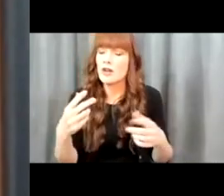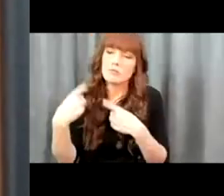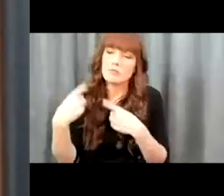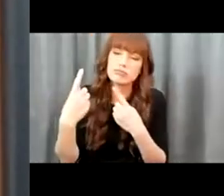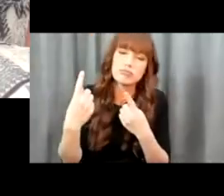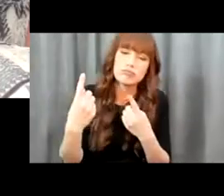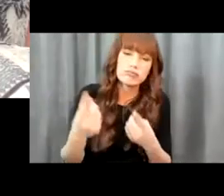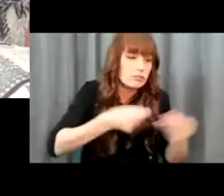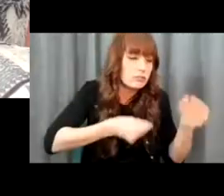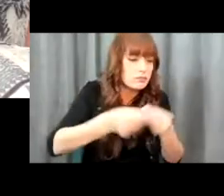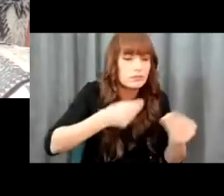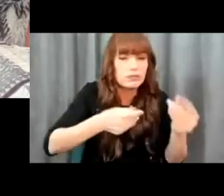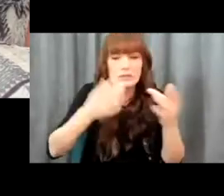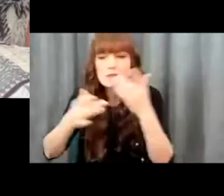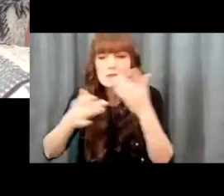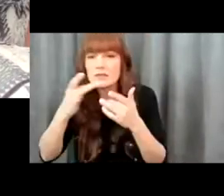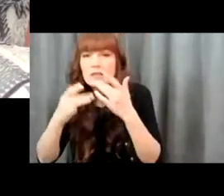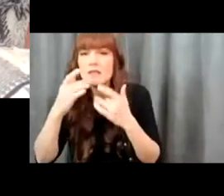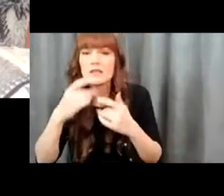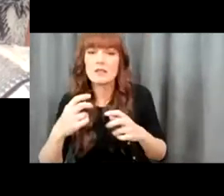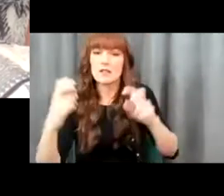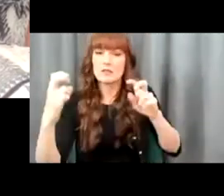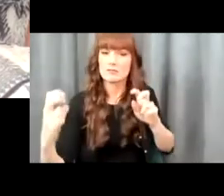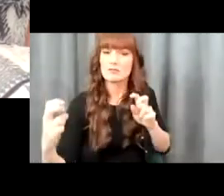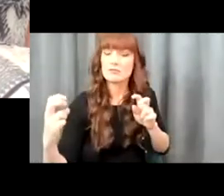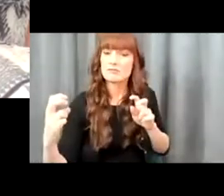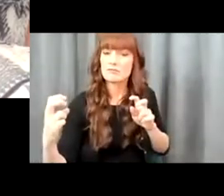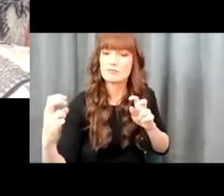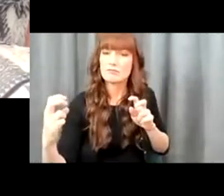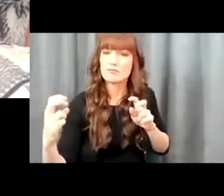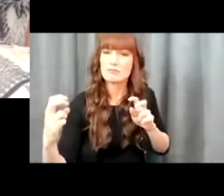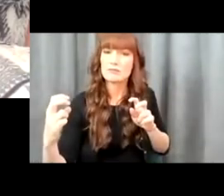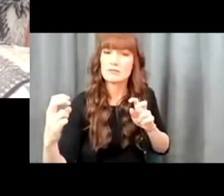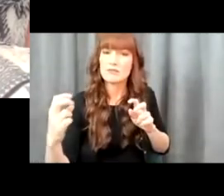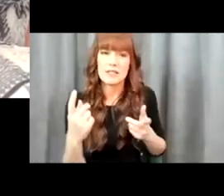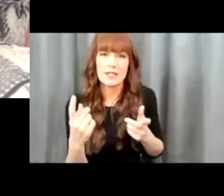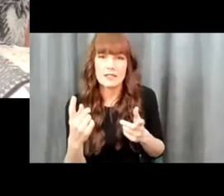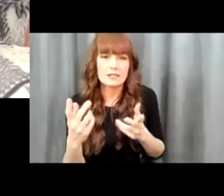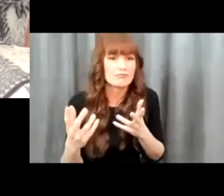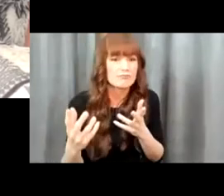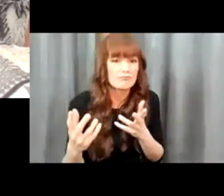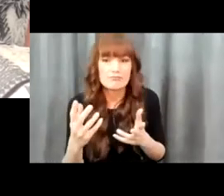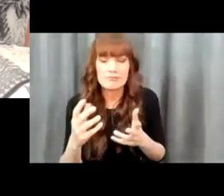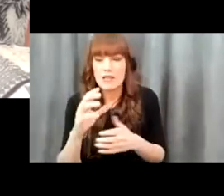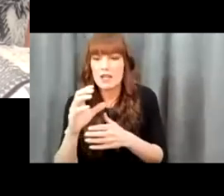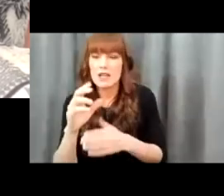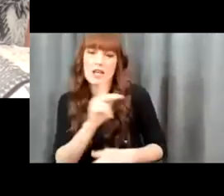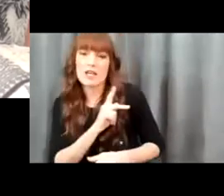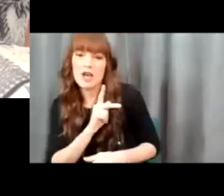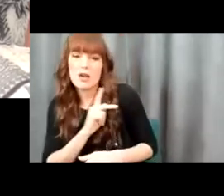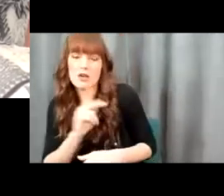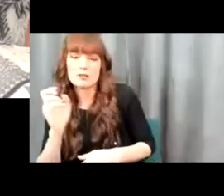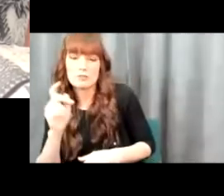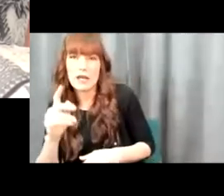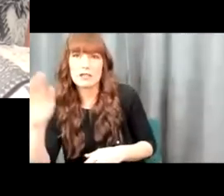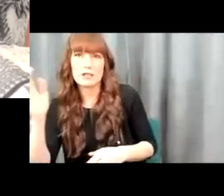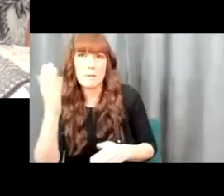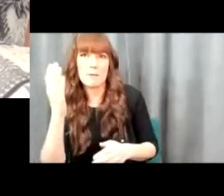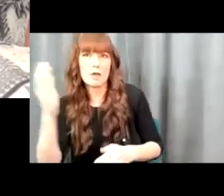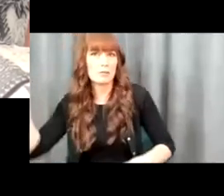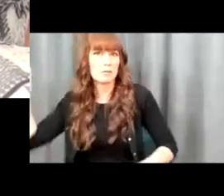making do. Nima and Karo sit on opposite sides of a coffee table of dubious stability. Karo's back is to a tall